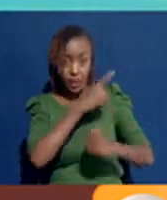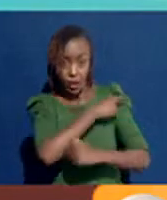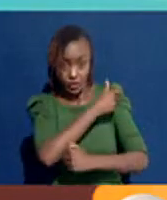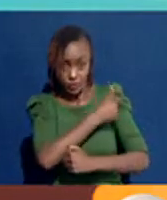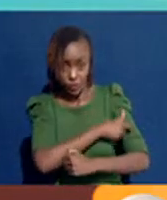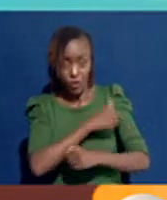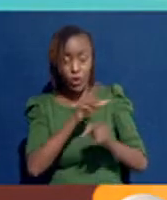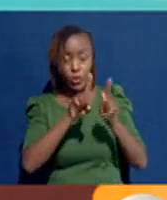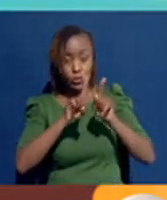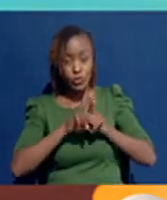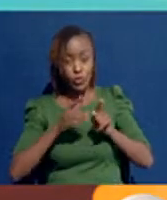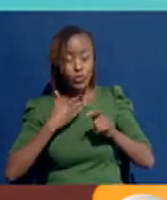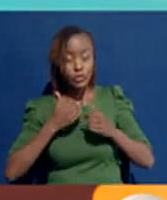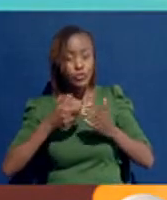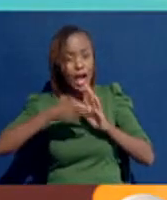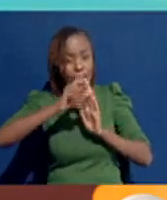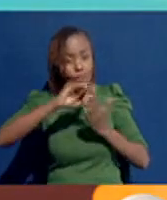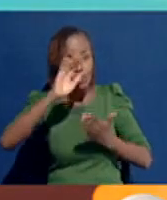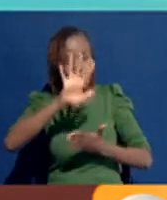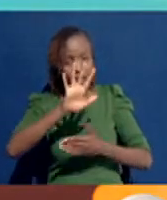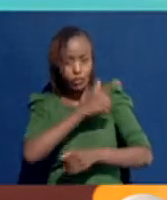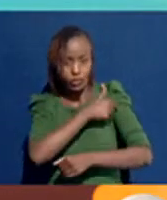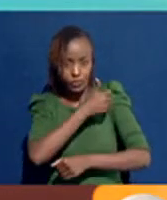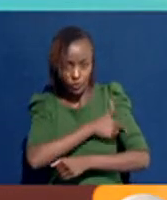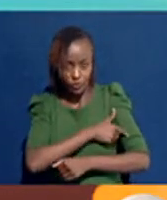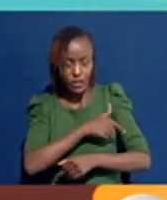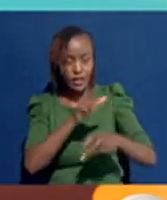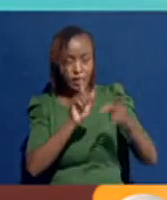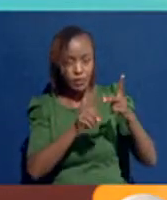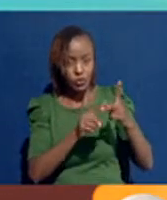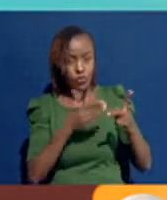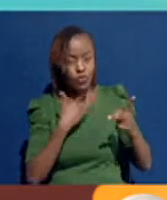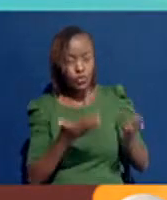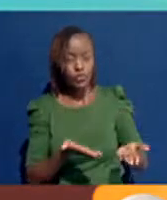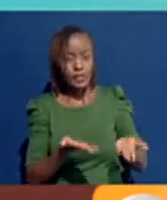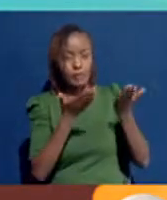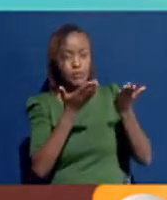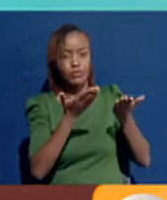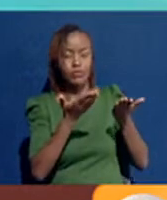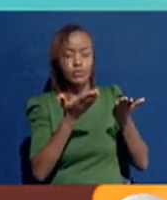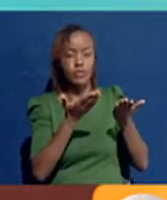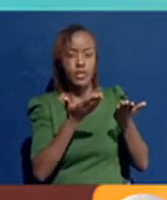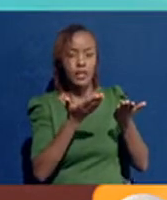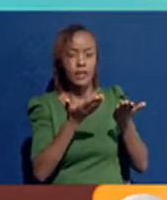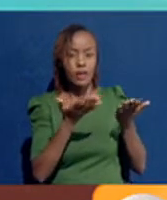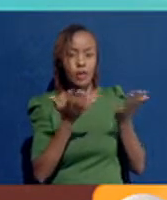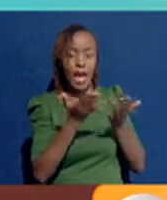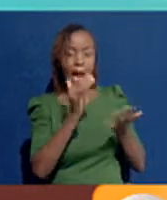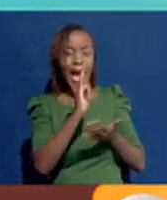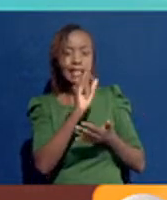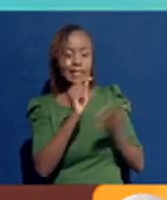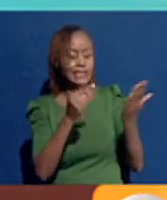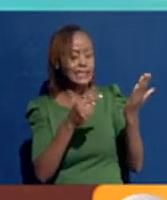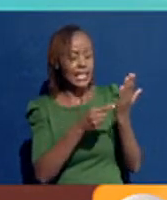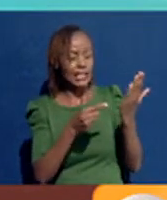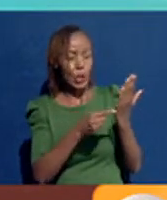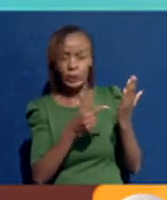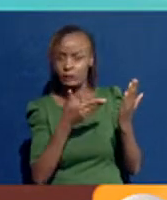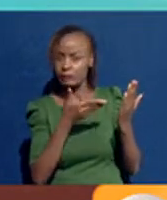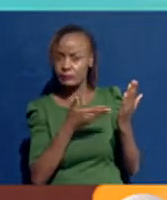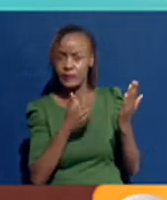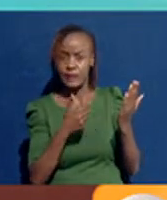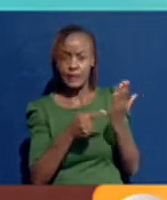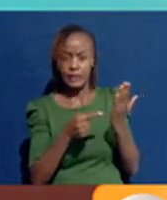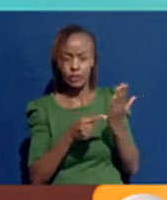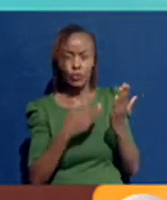That's one area we are focusing on. Number 2, we want to improve on the IT system. So we are bringing what we call a